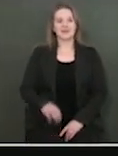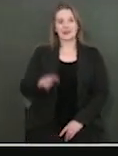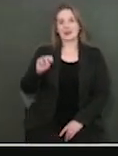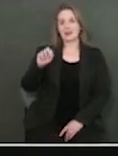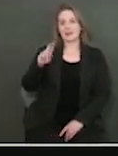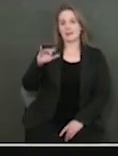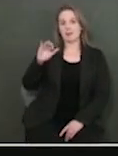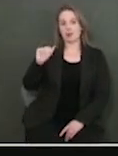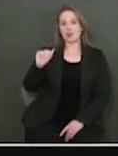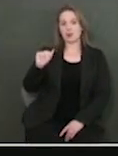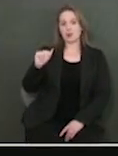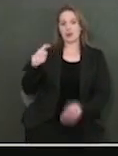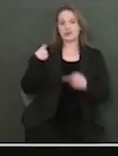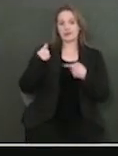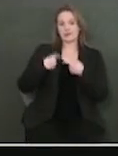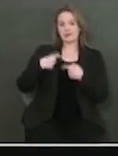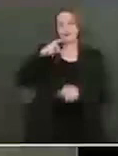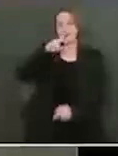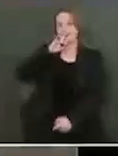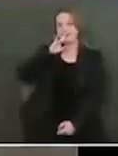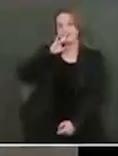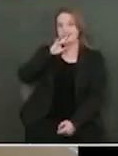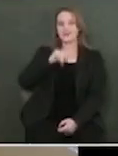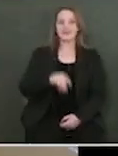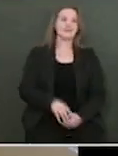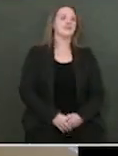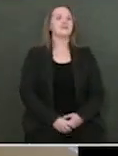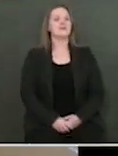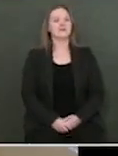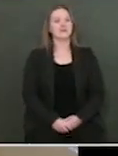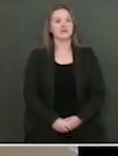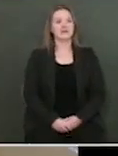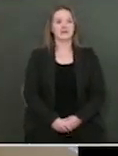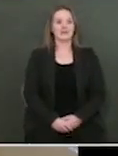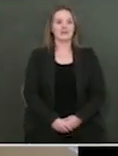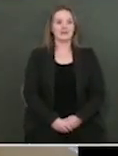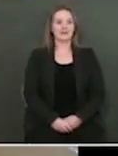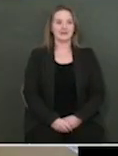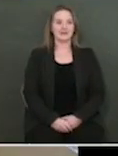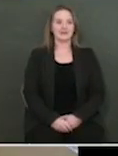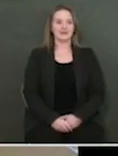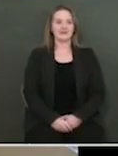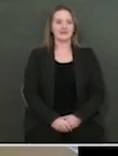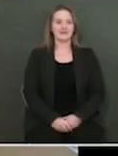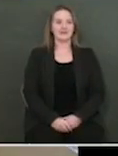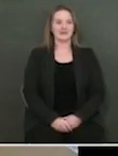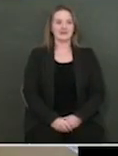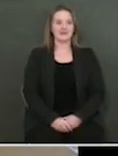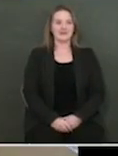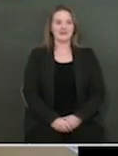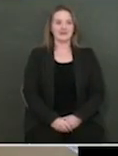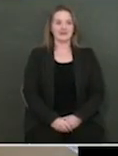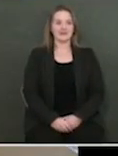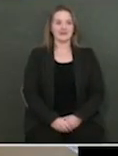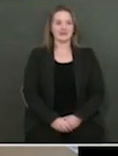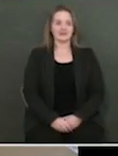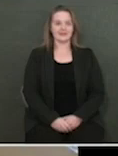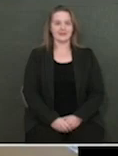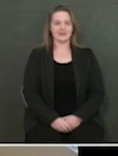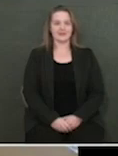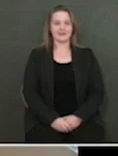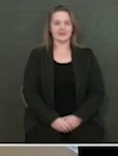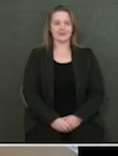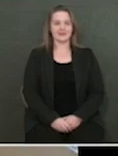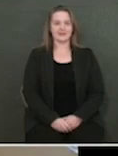Gracias, Laura. Buenas tardes, soy María Villagómez, subadministradora de la ciudad de San Antonio. Muchas gracias por acompañarnos esta